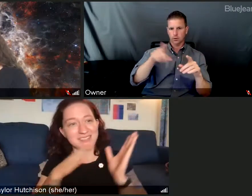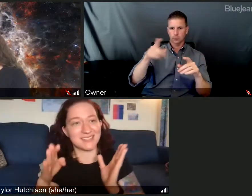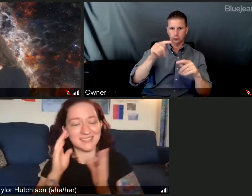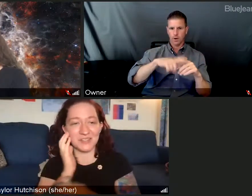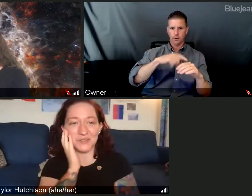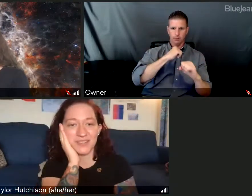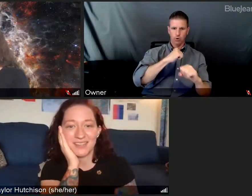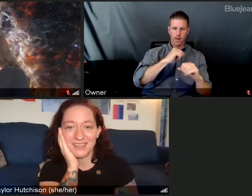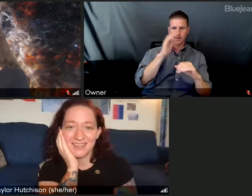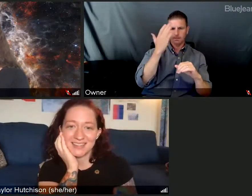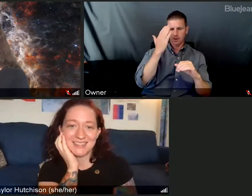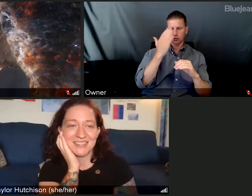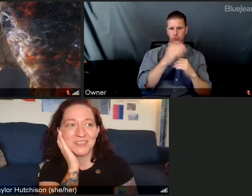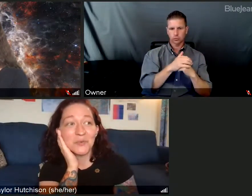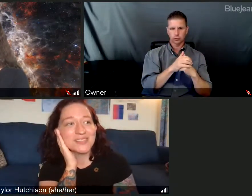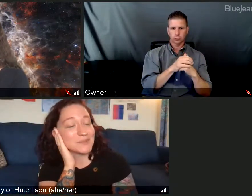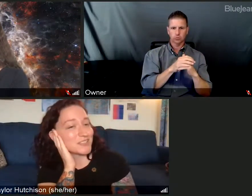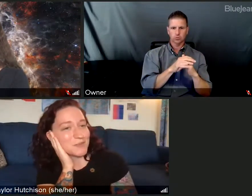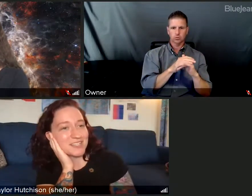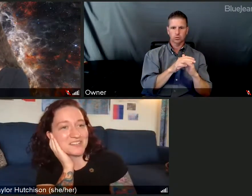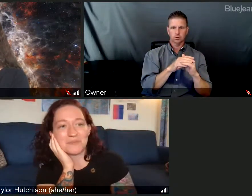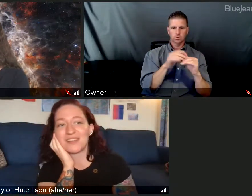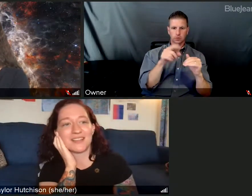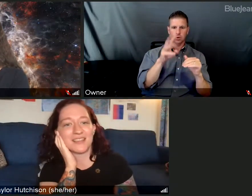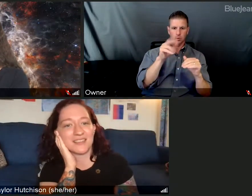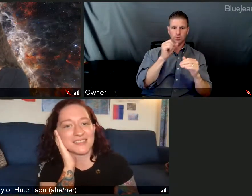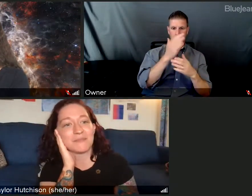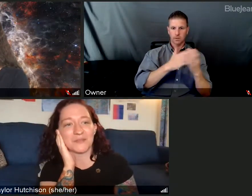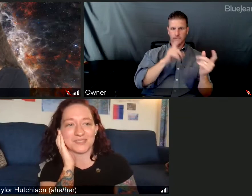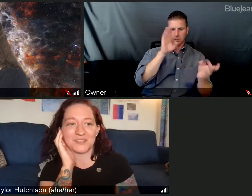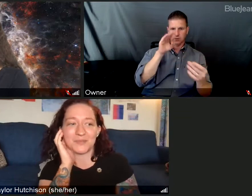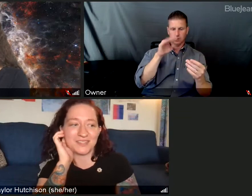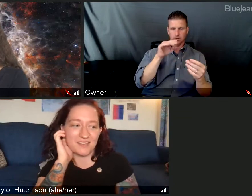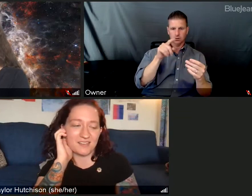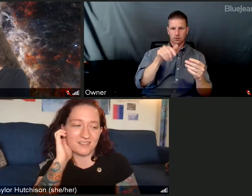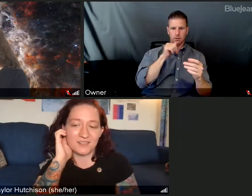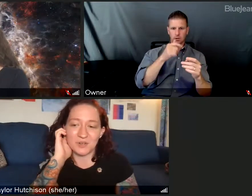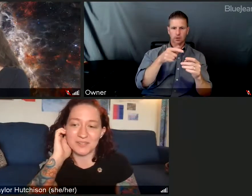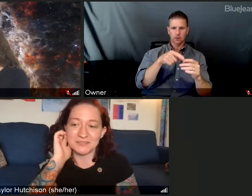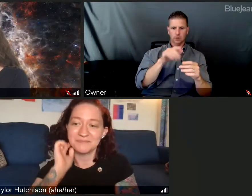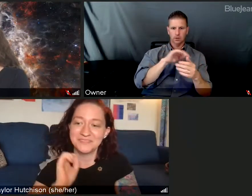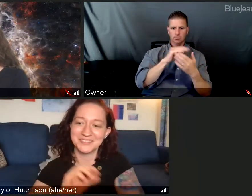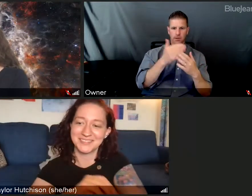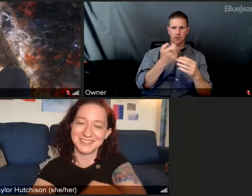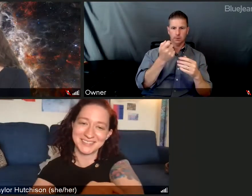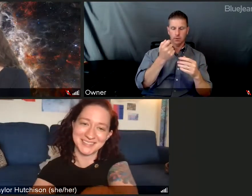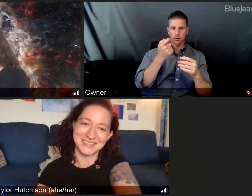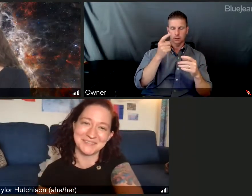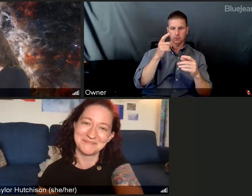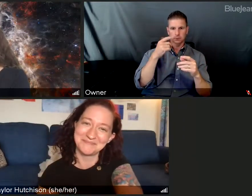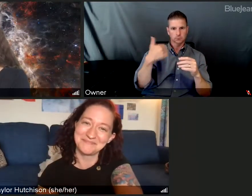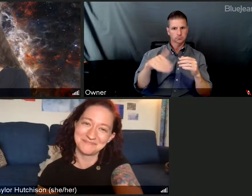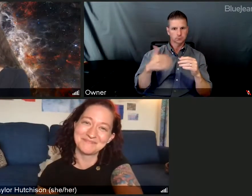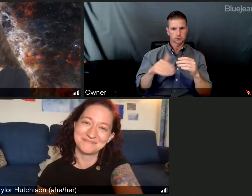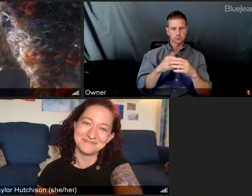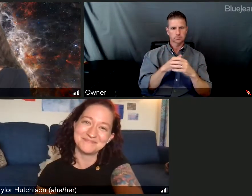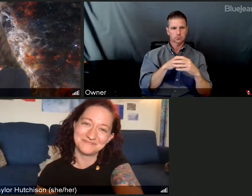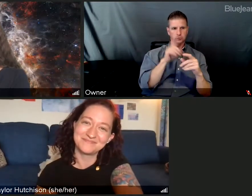the mirrors. And so there was some expectation, but not this amount was a little bit alarming. So.